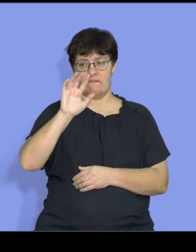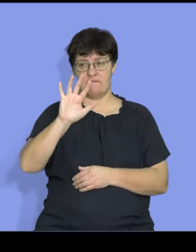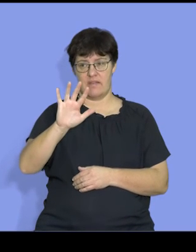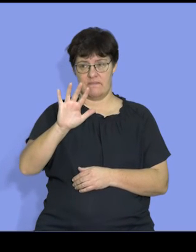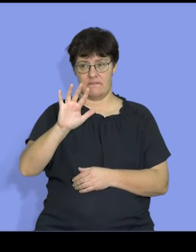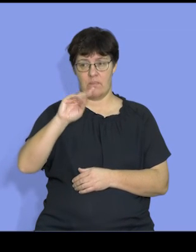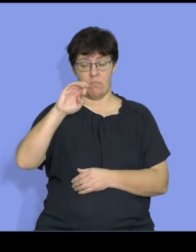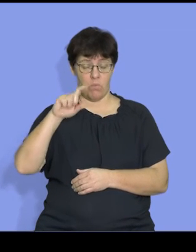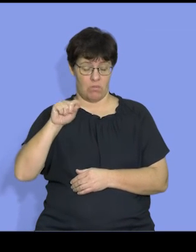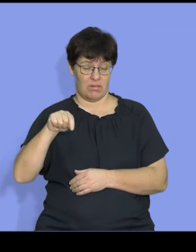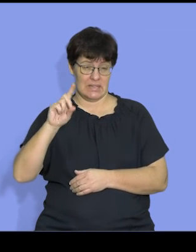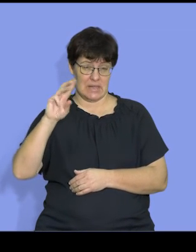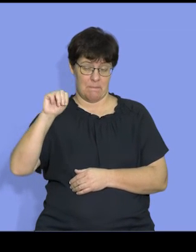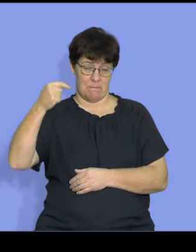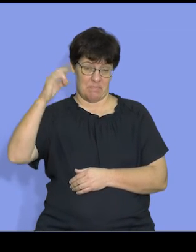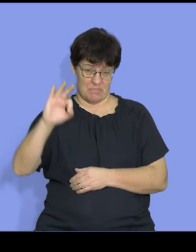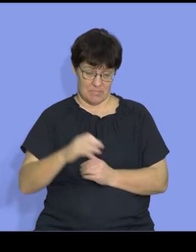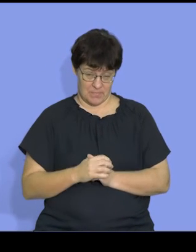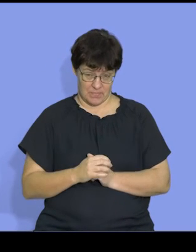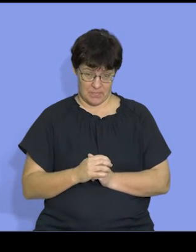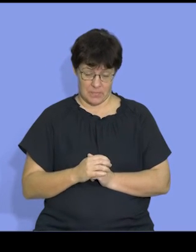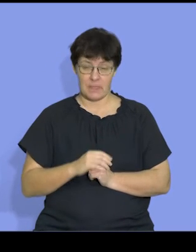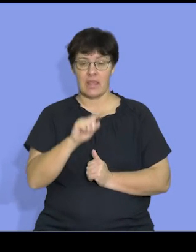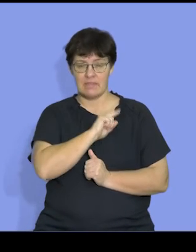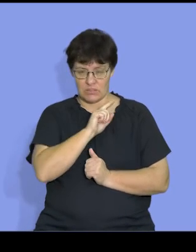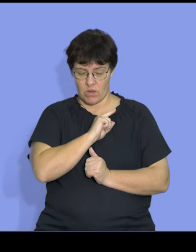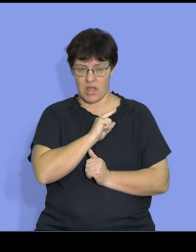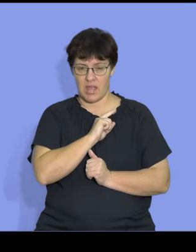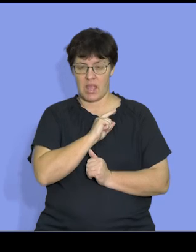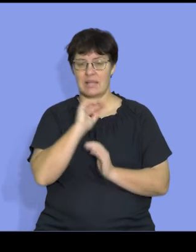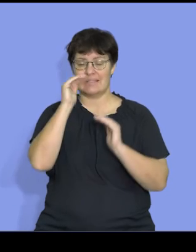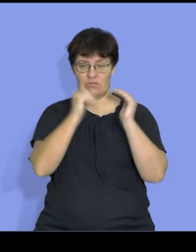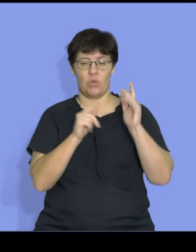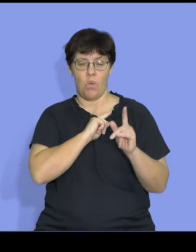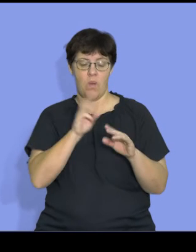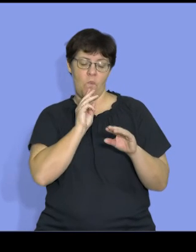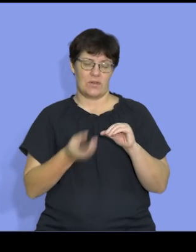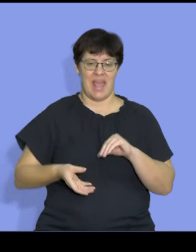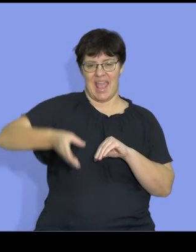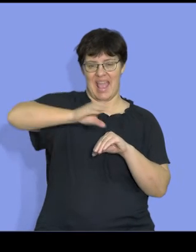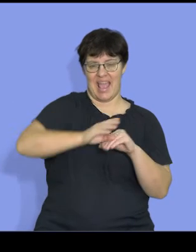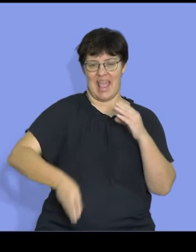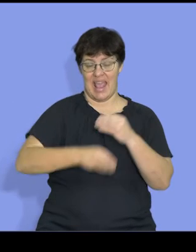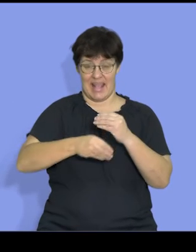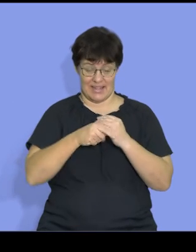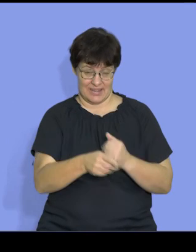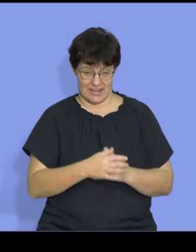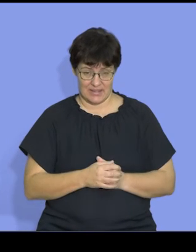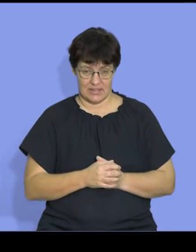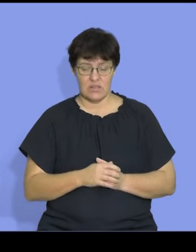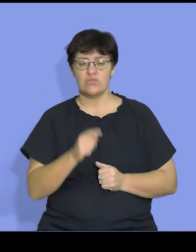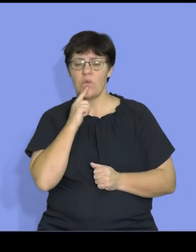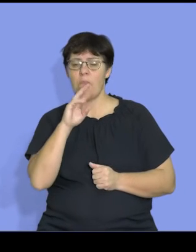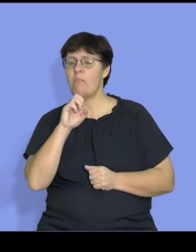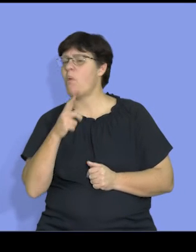0,015. So that's why the concentration has decreased, because we have diluted. But what remains the same is actually the number of moles.